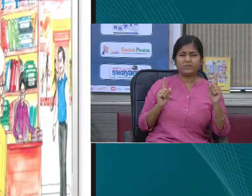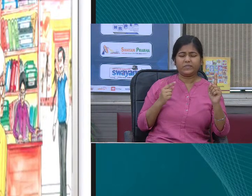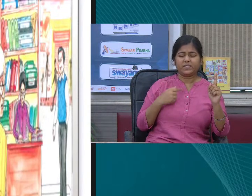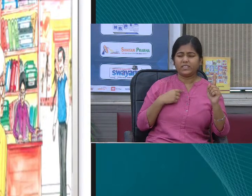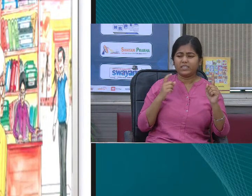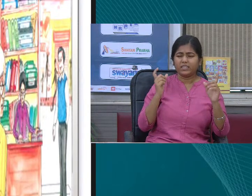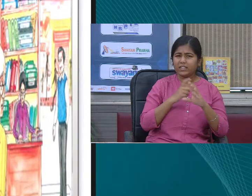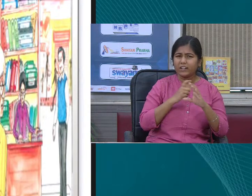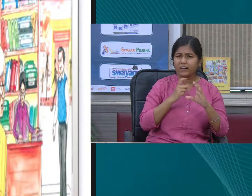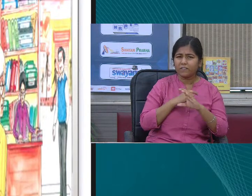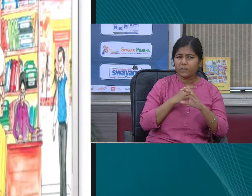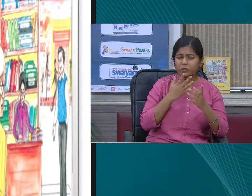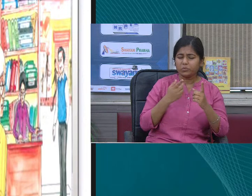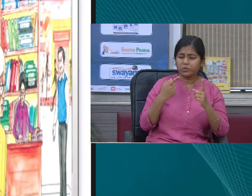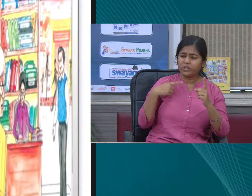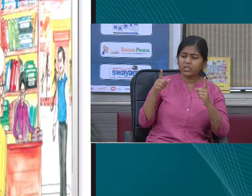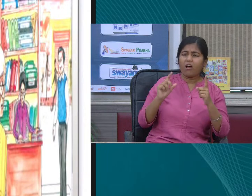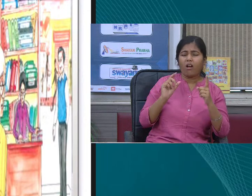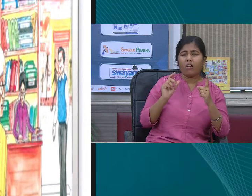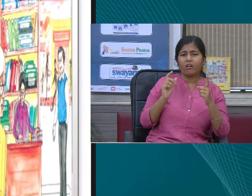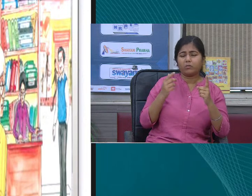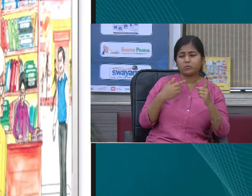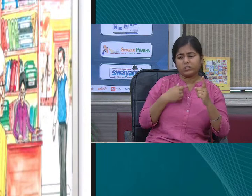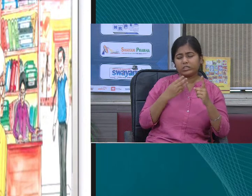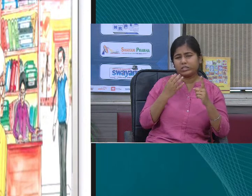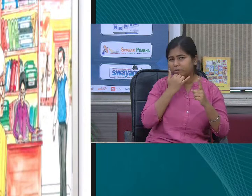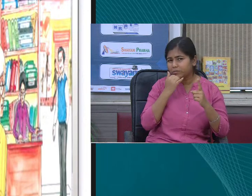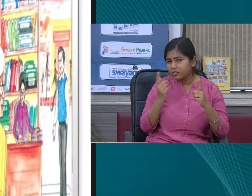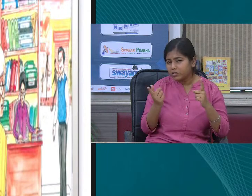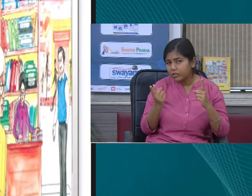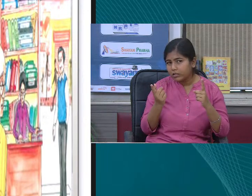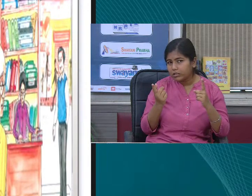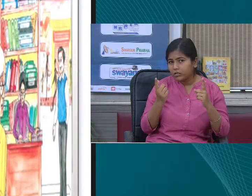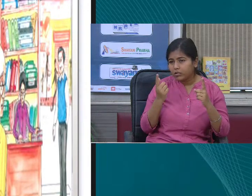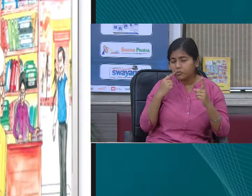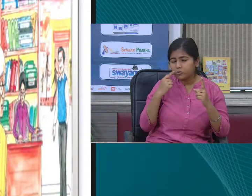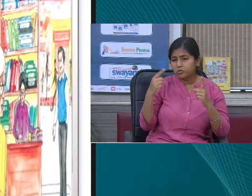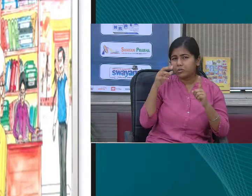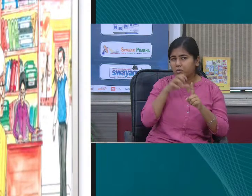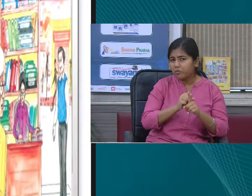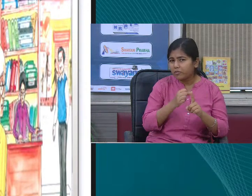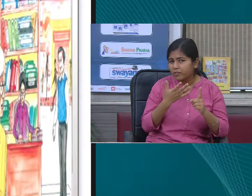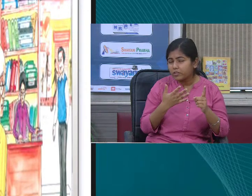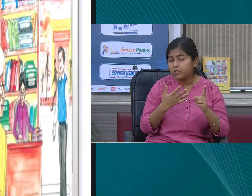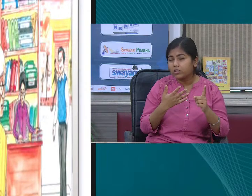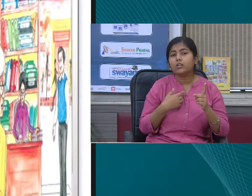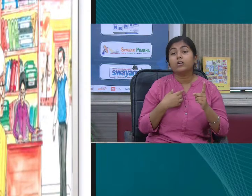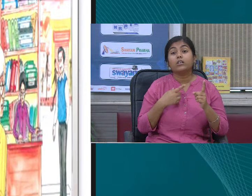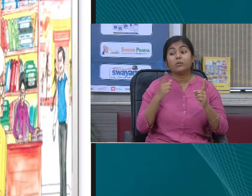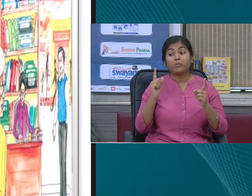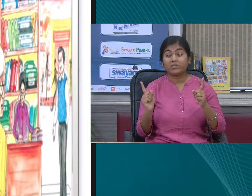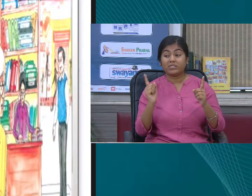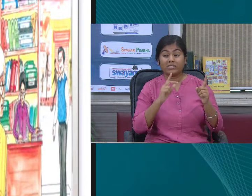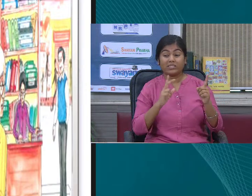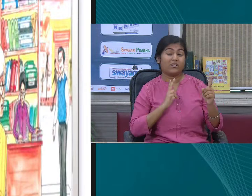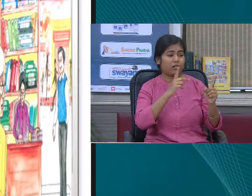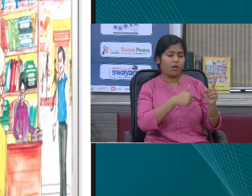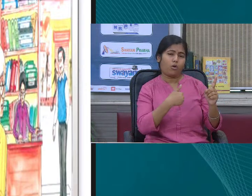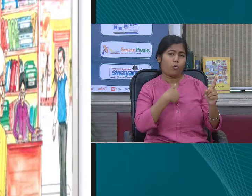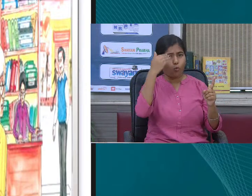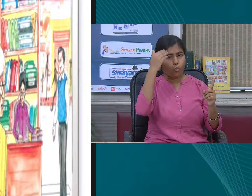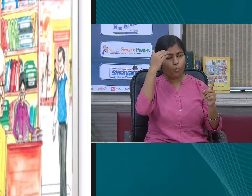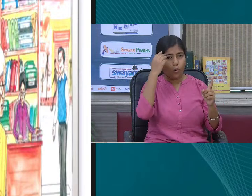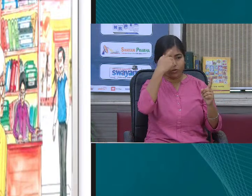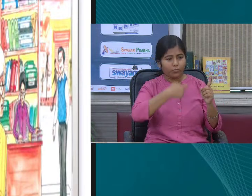him with someone else. However, when Parimal told him about some personal details, the latter was confused. He was